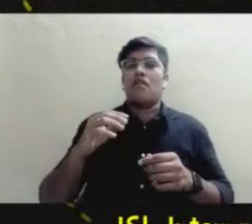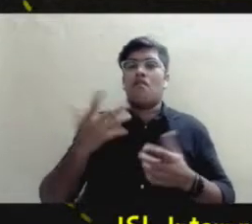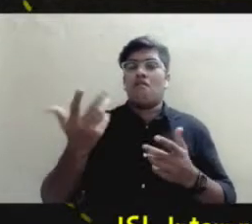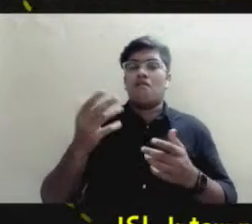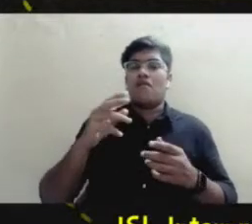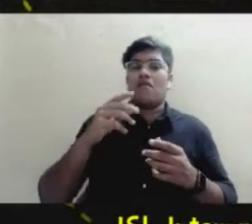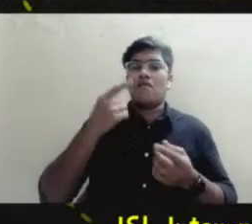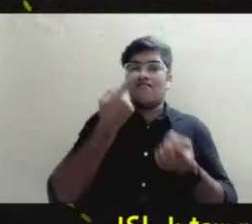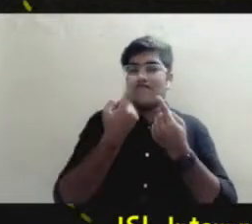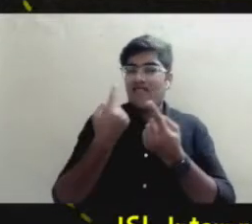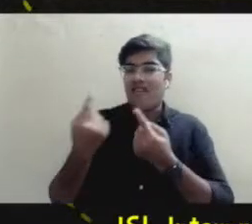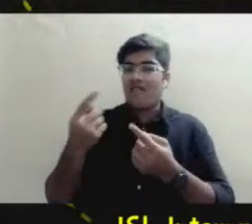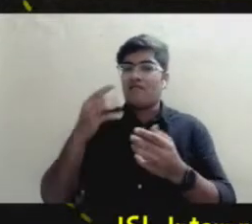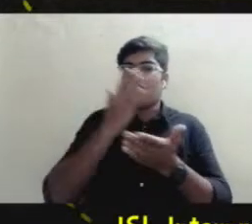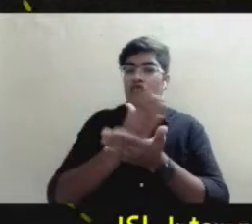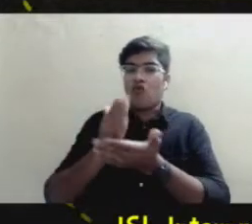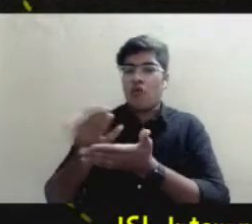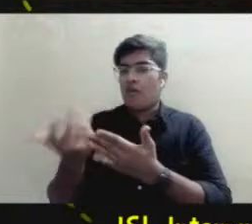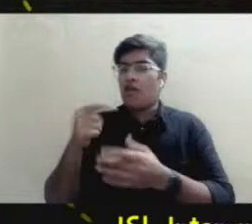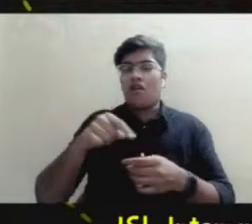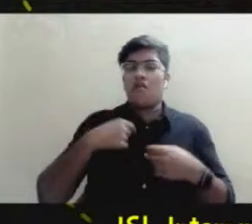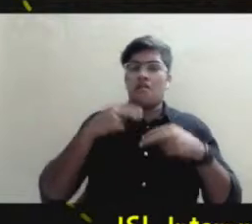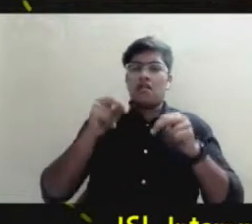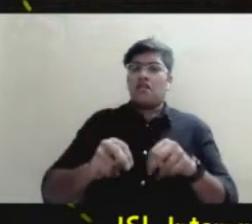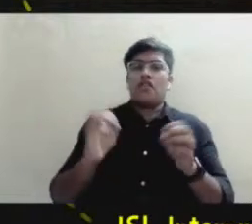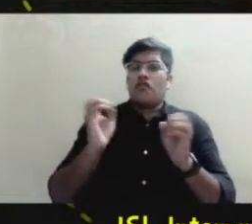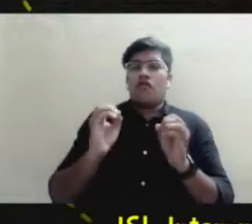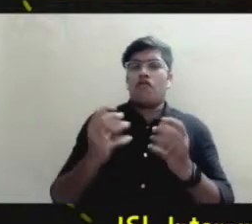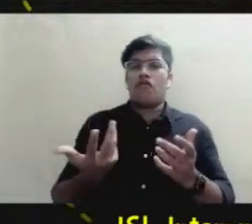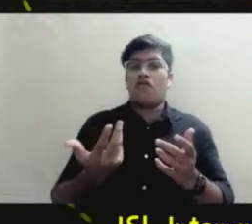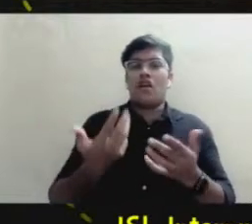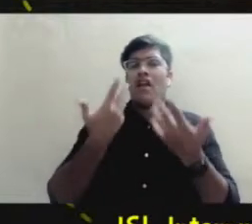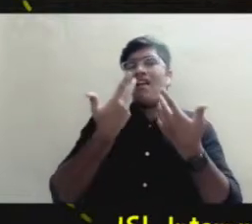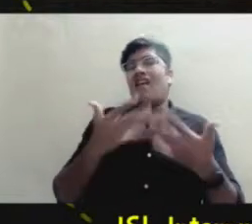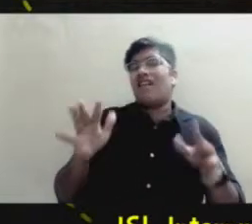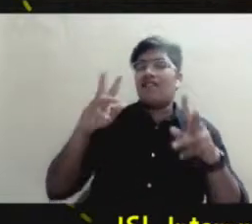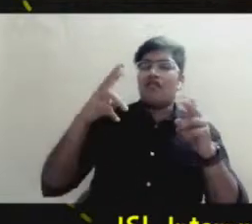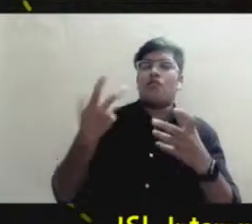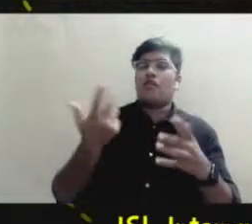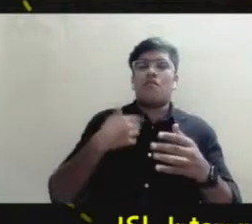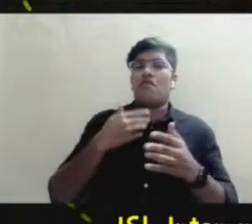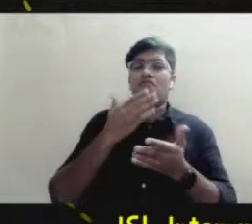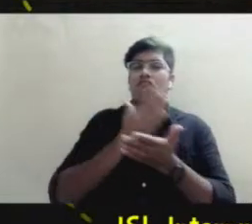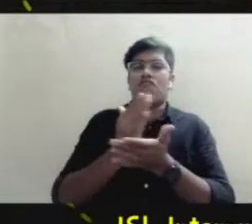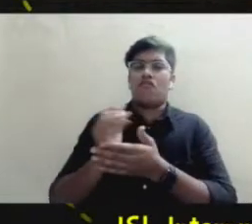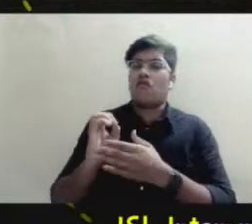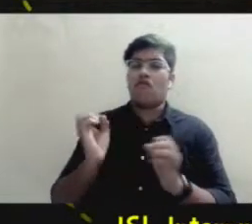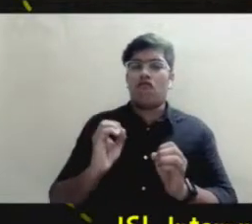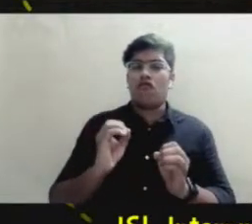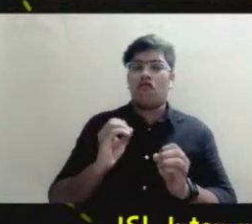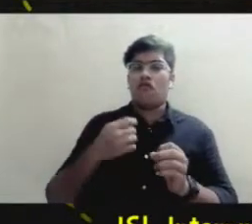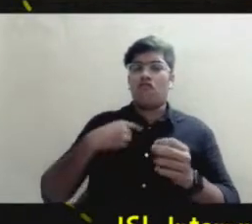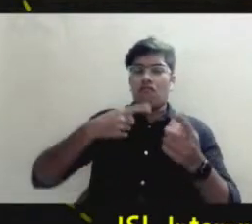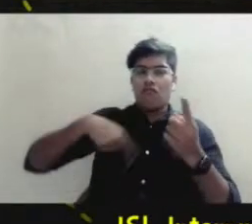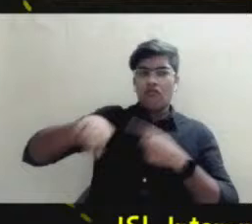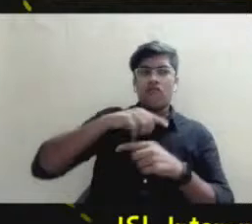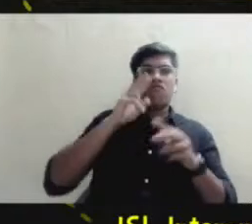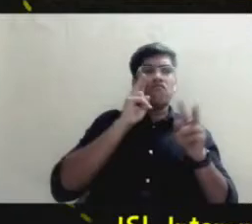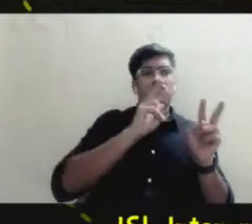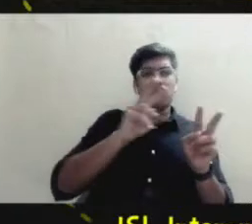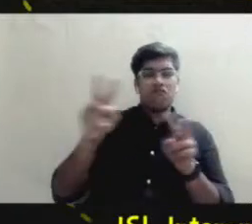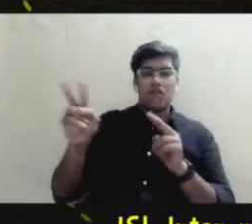mean, and in any case, what censorship do we have? Around us, we are seeing huge amounts